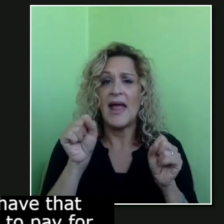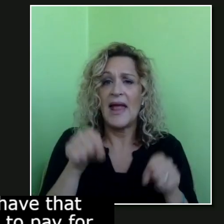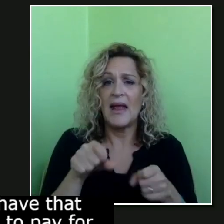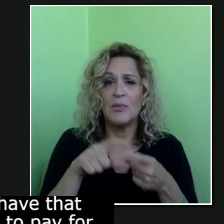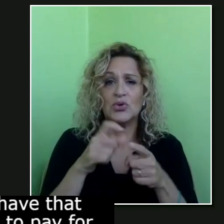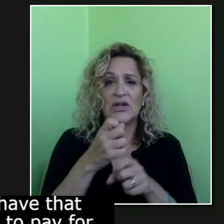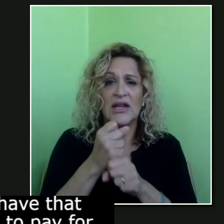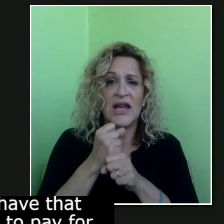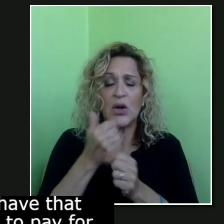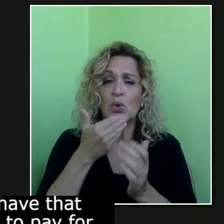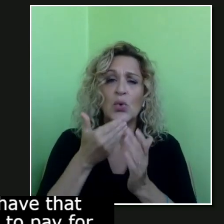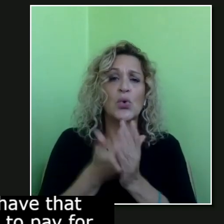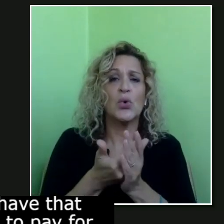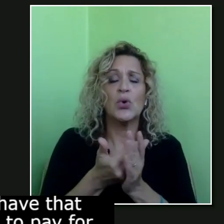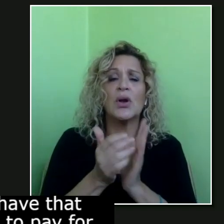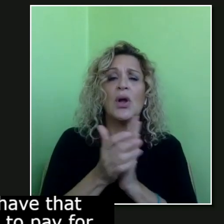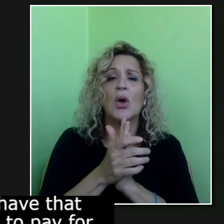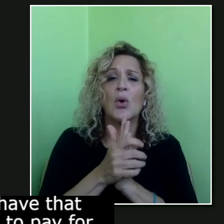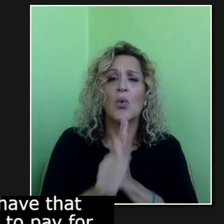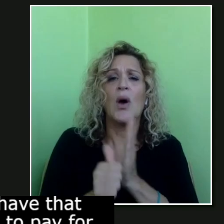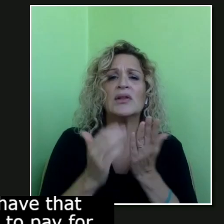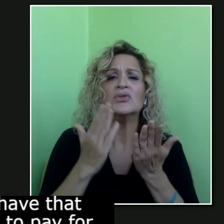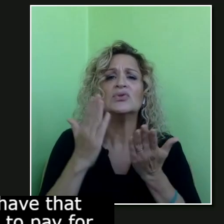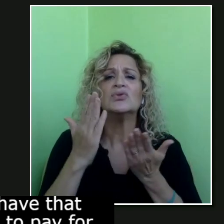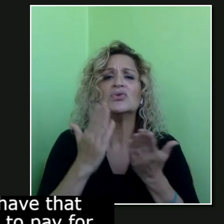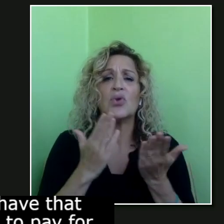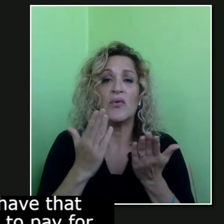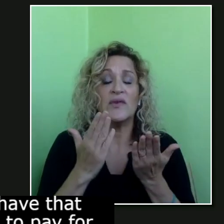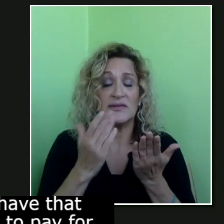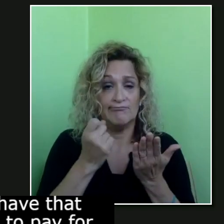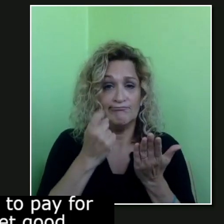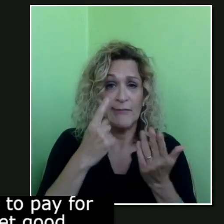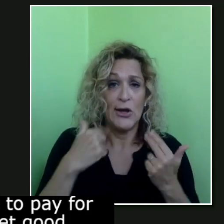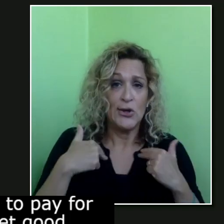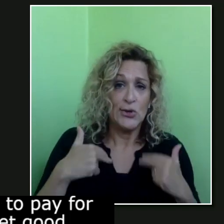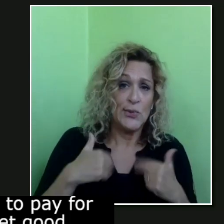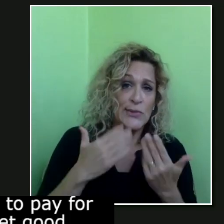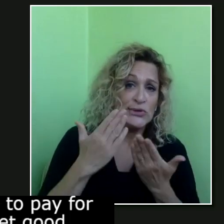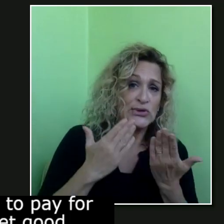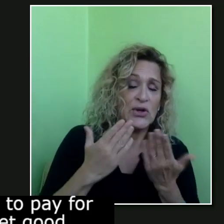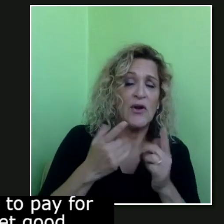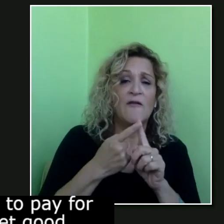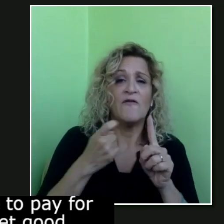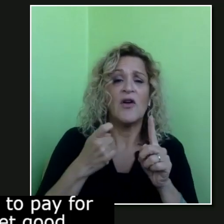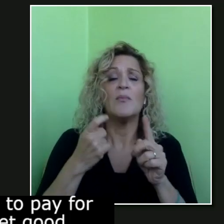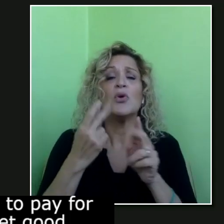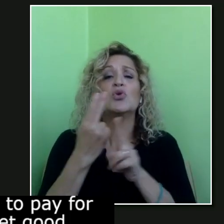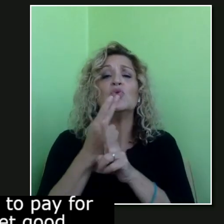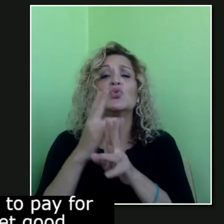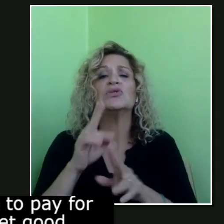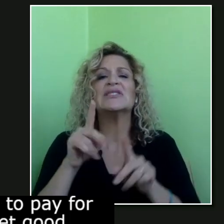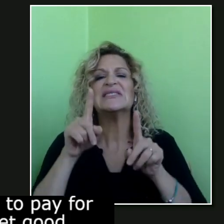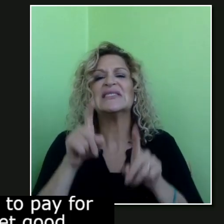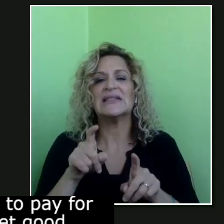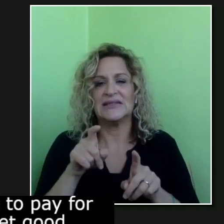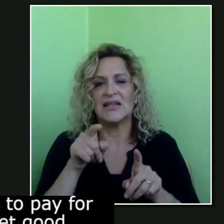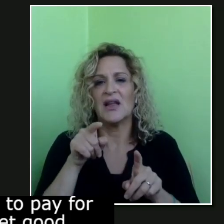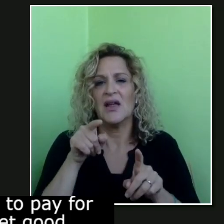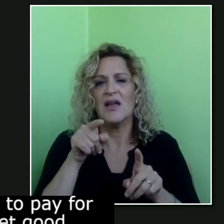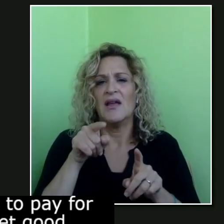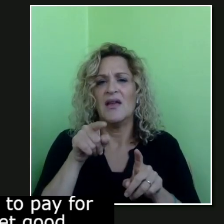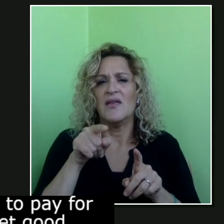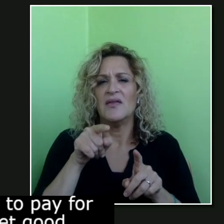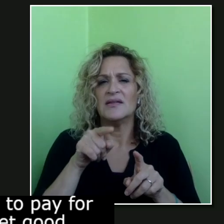good quality service, human service from user testing. So this is a kind of